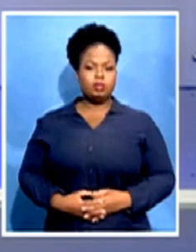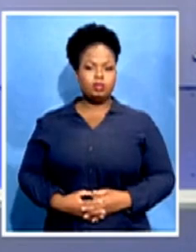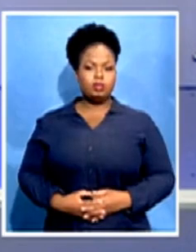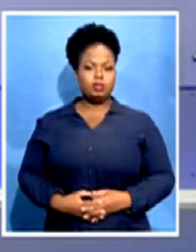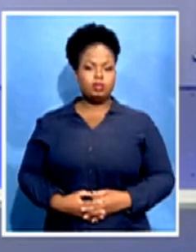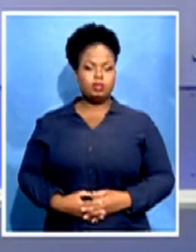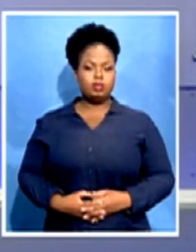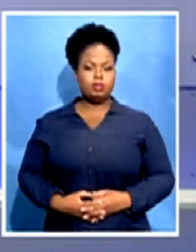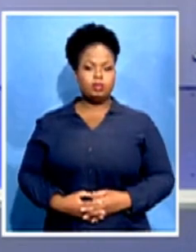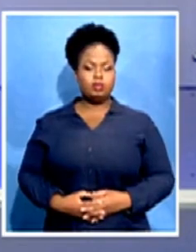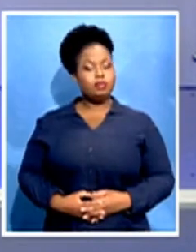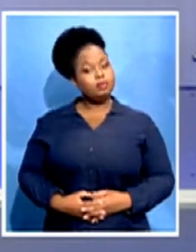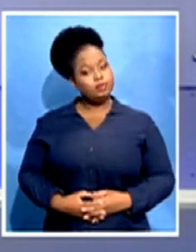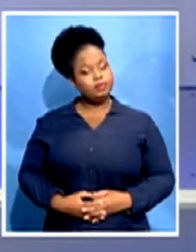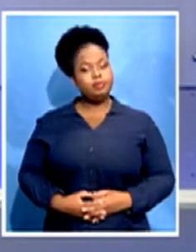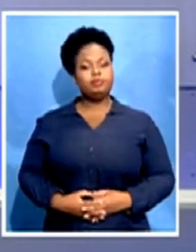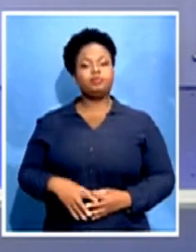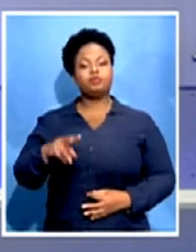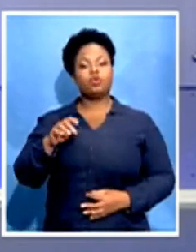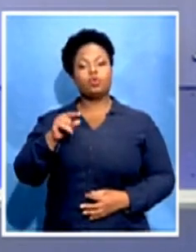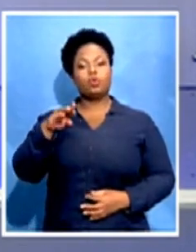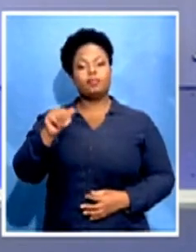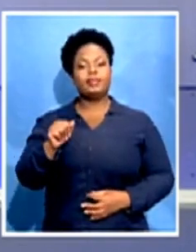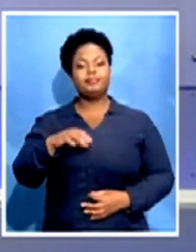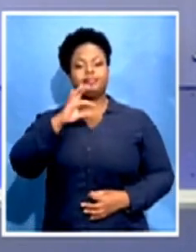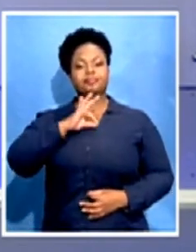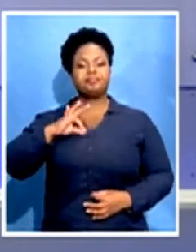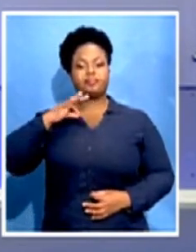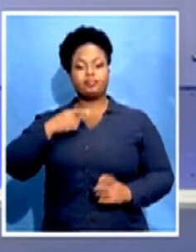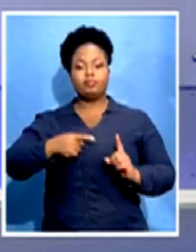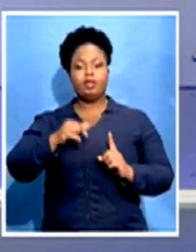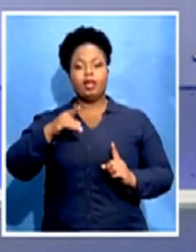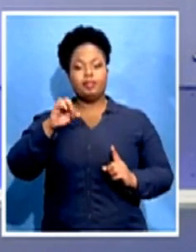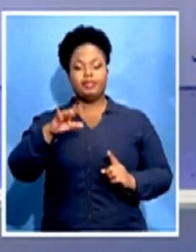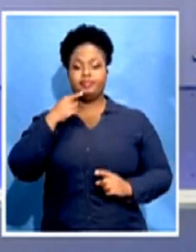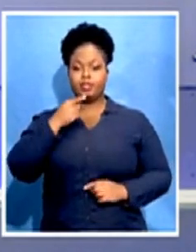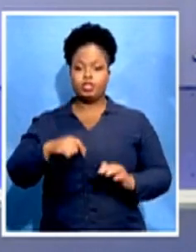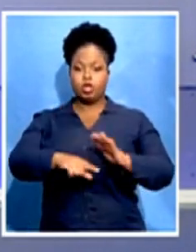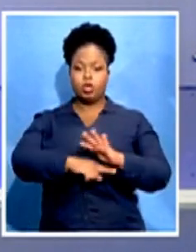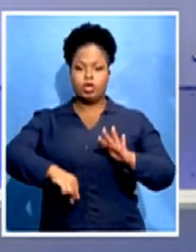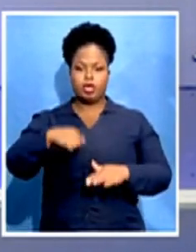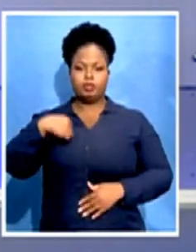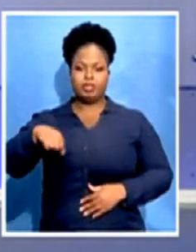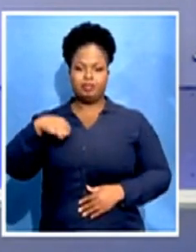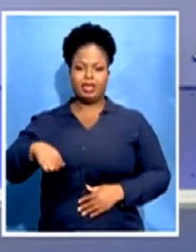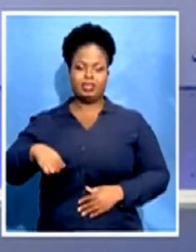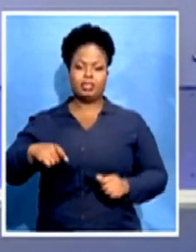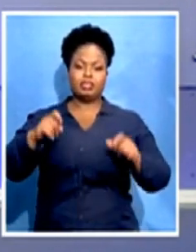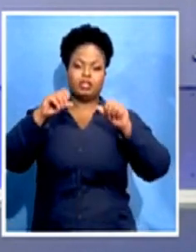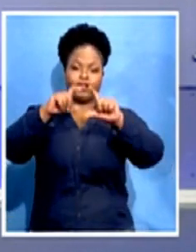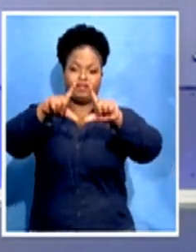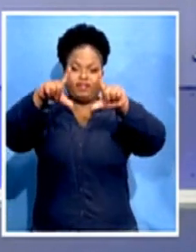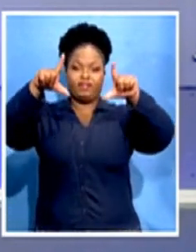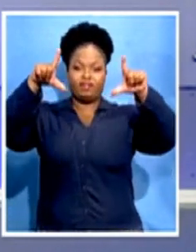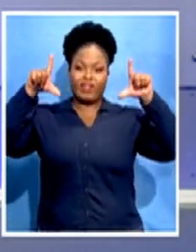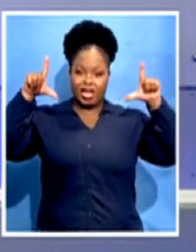KwaNongoma Mayor Albert Mncwango says the local municipality will erect big screens for community members to watch tomorrow's memorial service